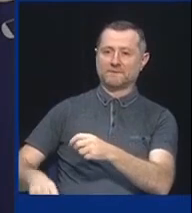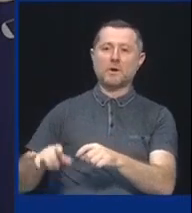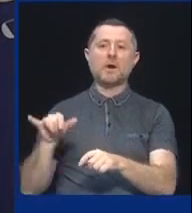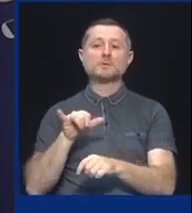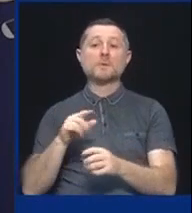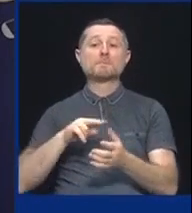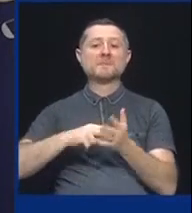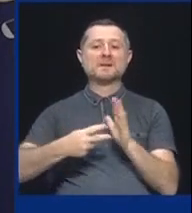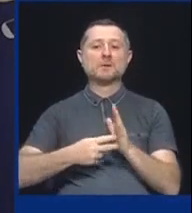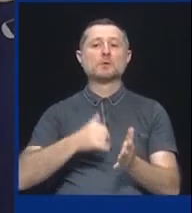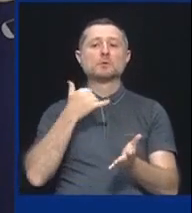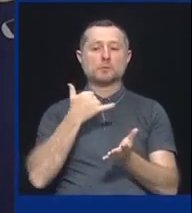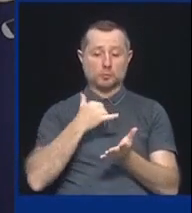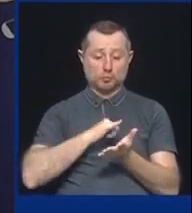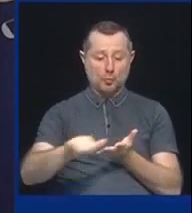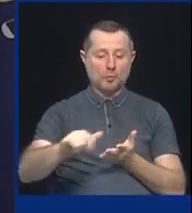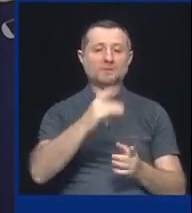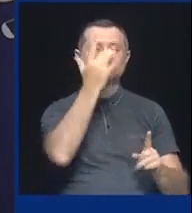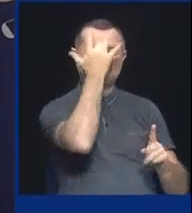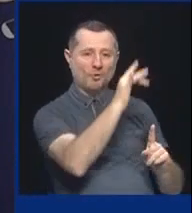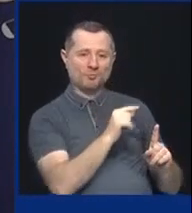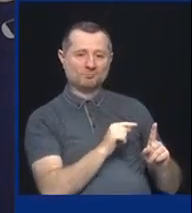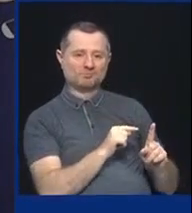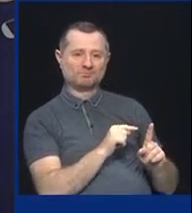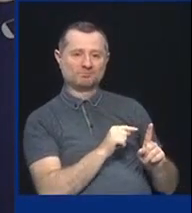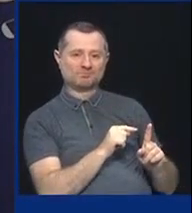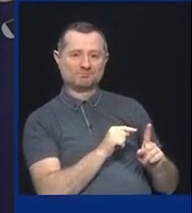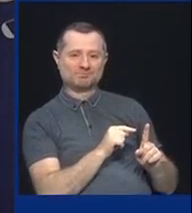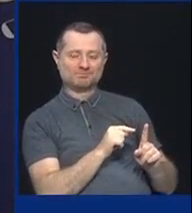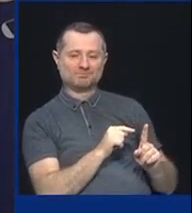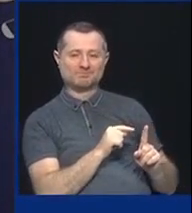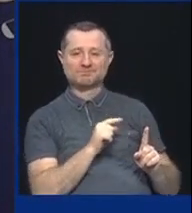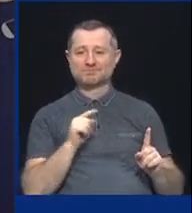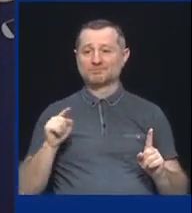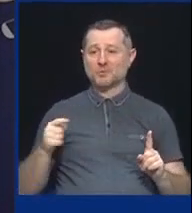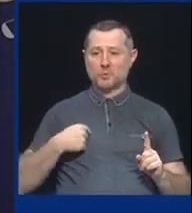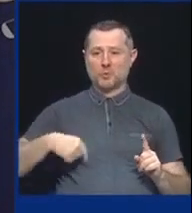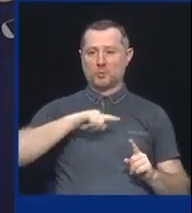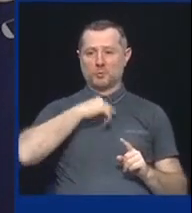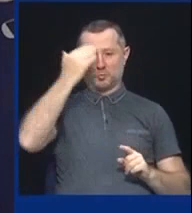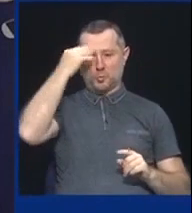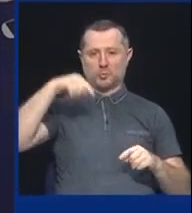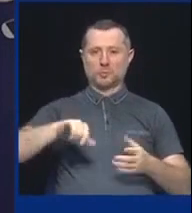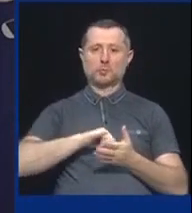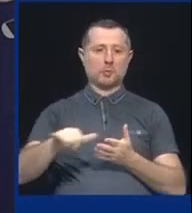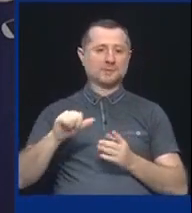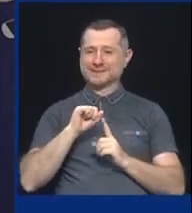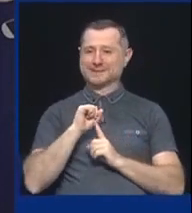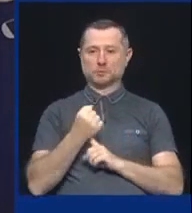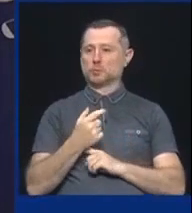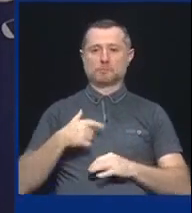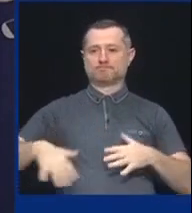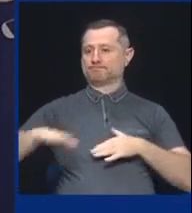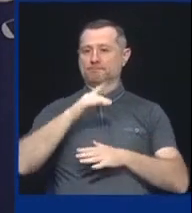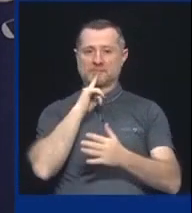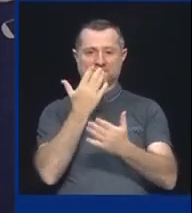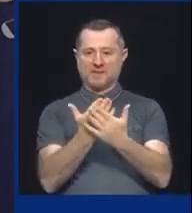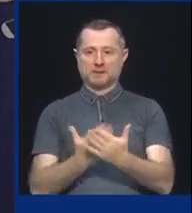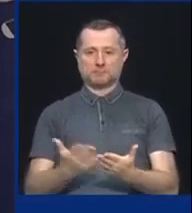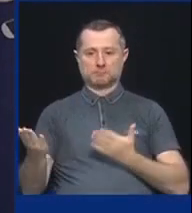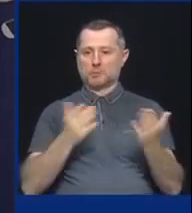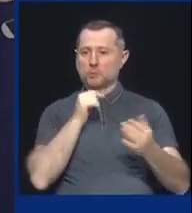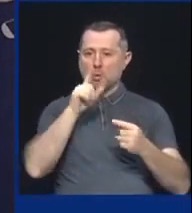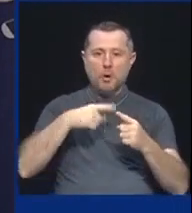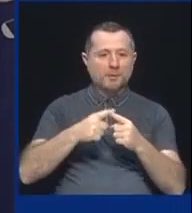this situation and moment are not about the facts. It's not about the truth. It's not about